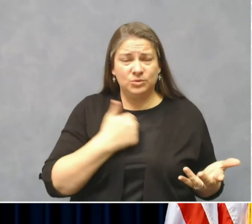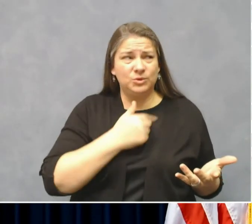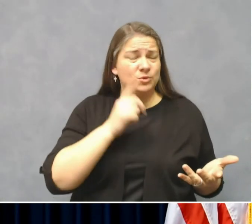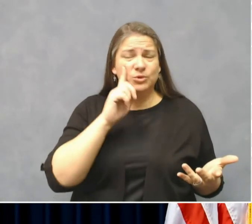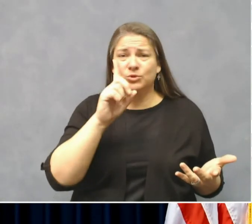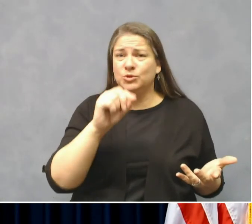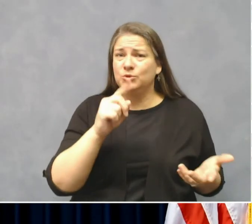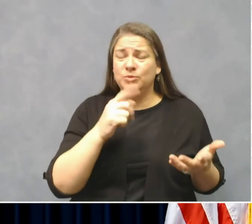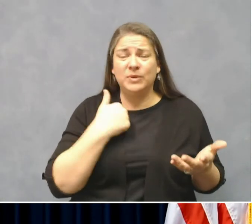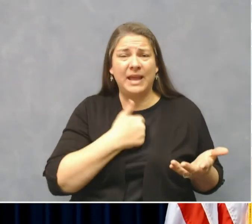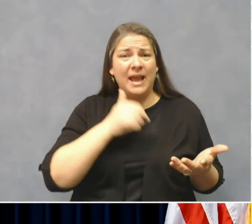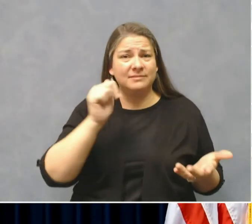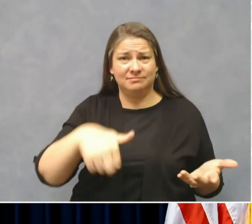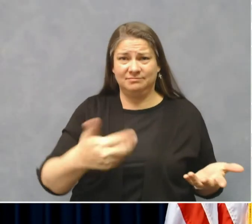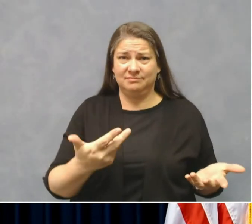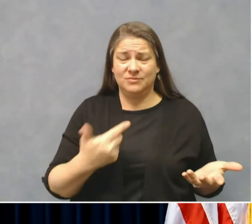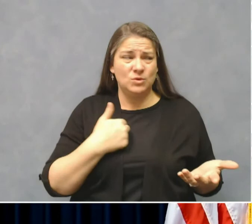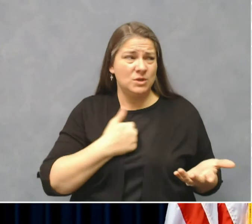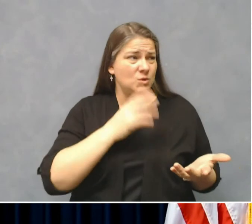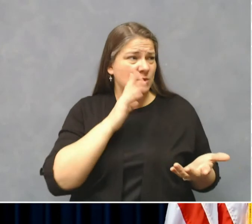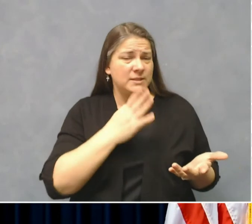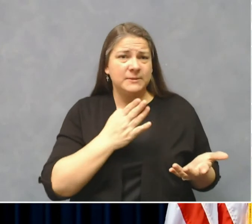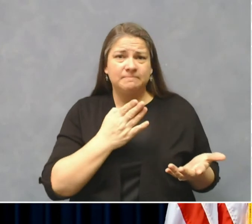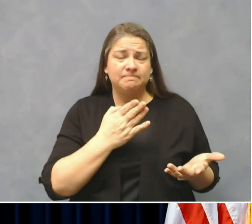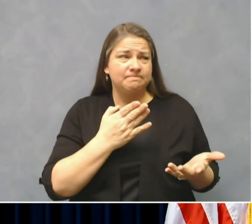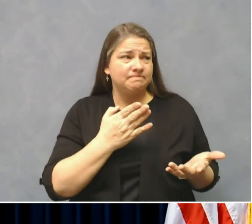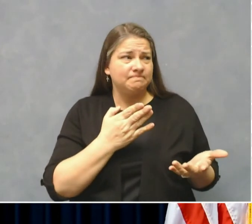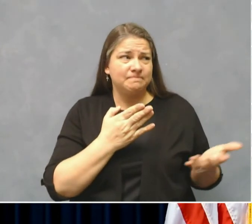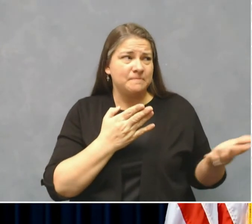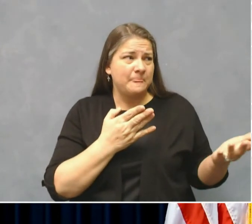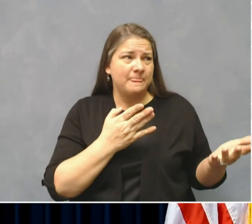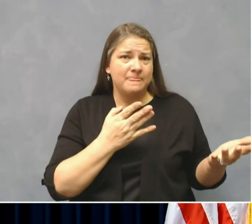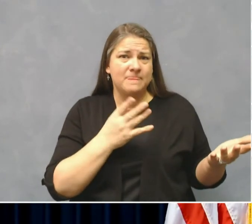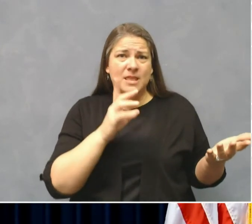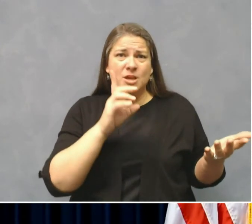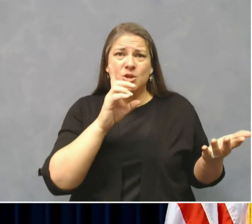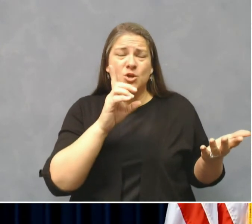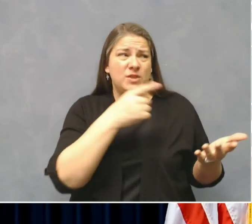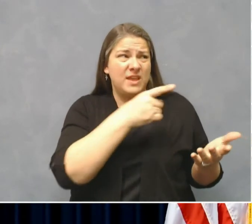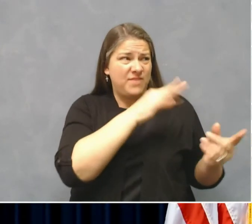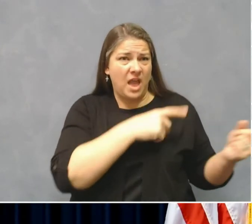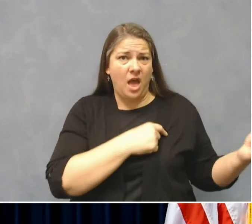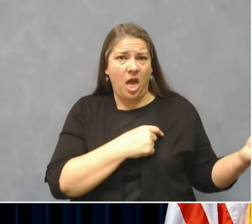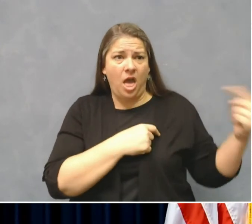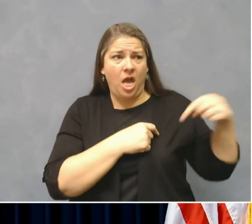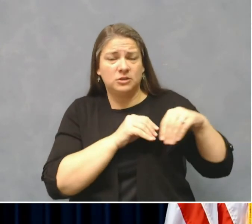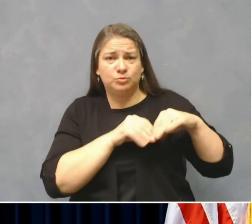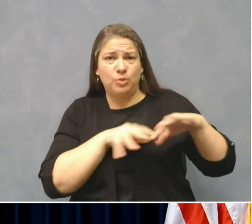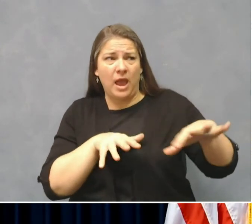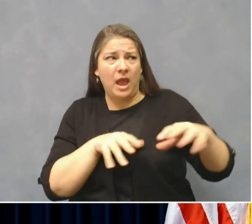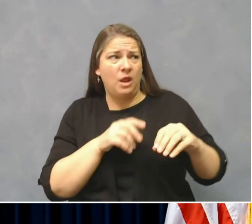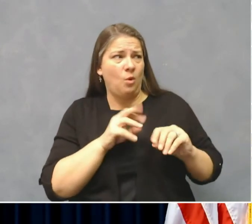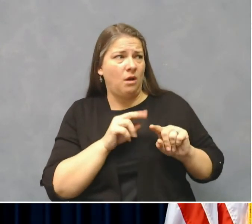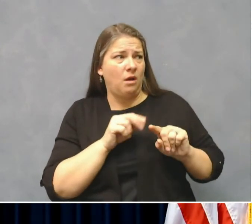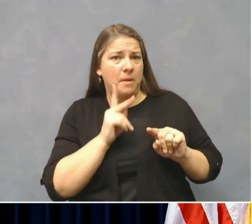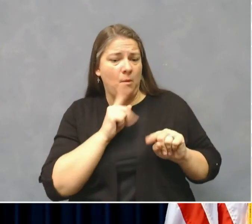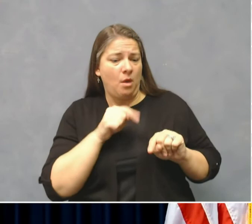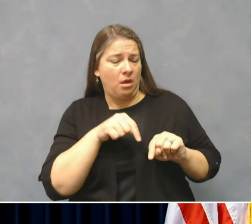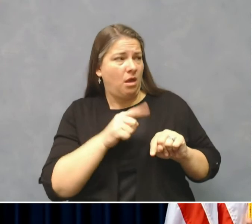border and do things that can spread the virus or get them the virus and bring it back. When we looked at